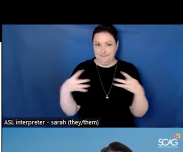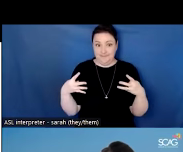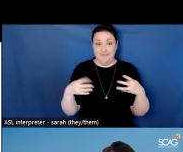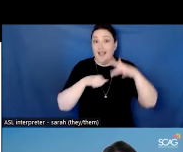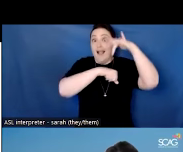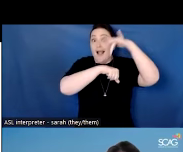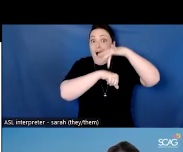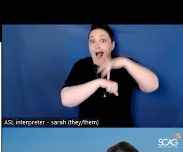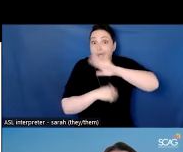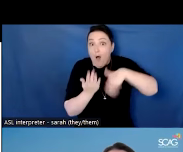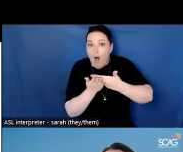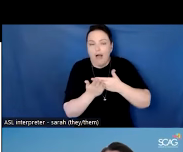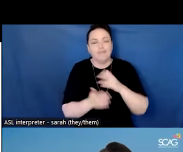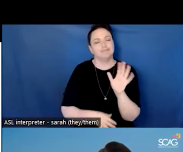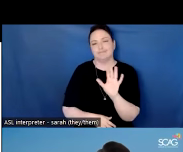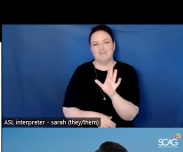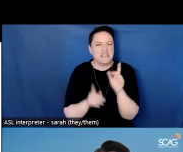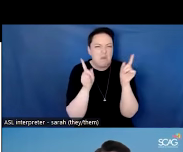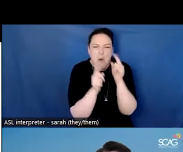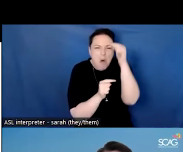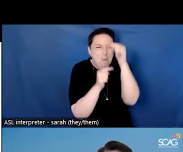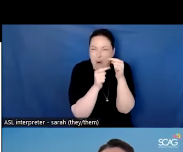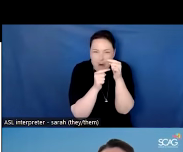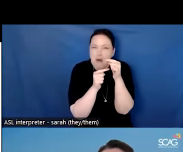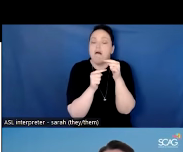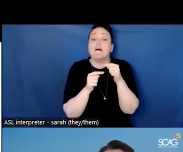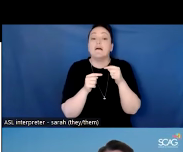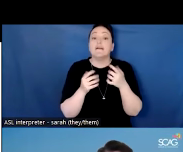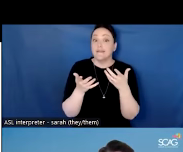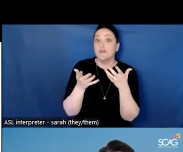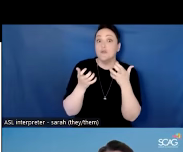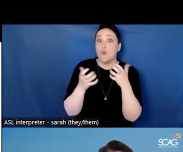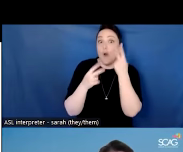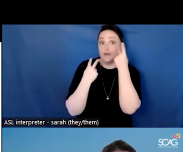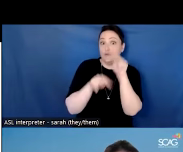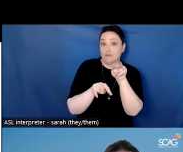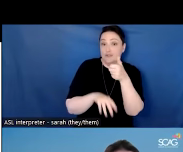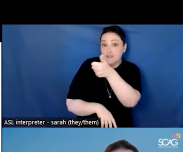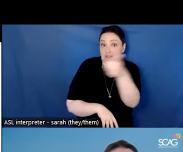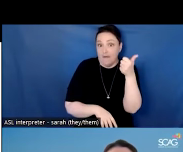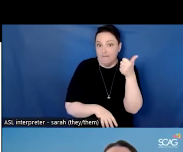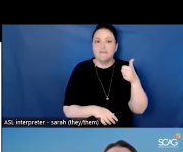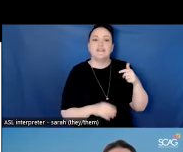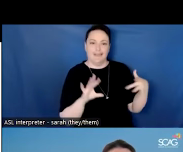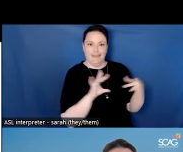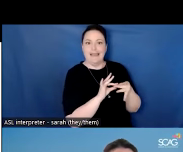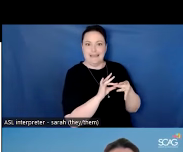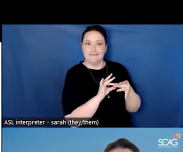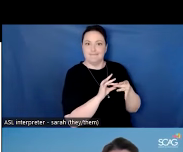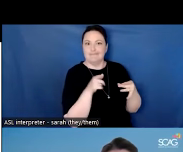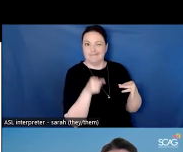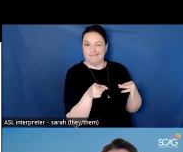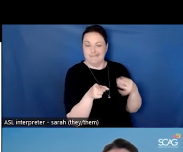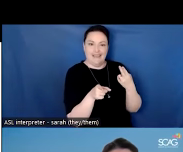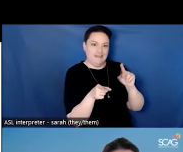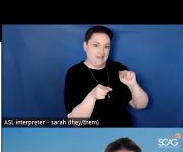them. It's really small, but if you want to check it out, the link is included on the slide. But I'm going to highlight